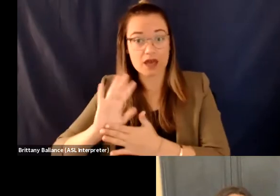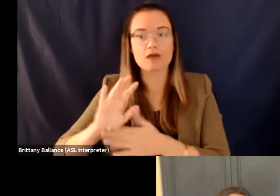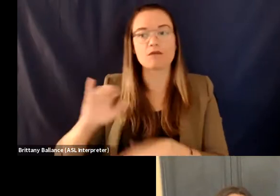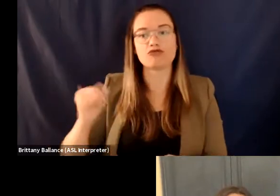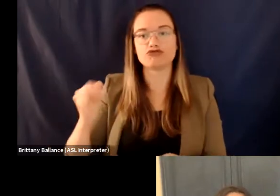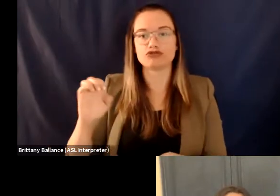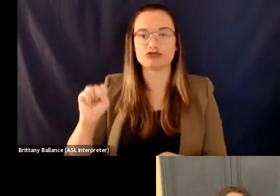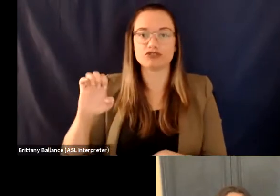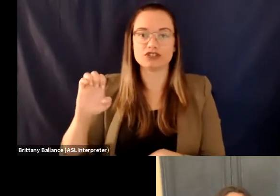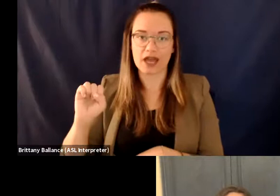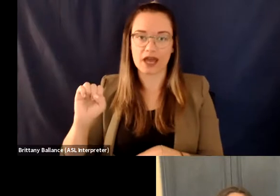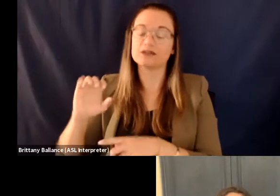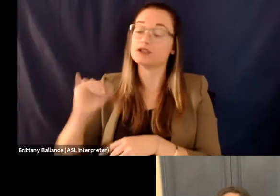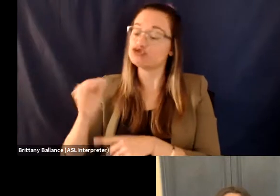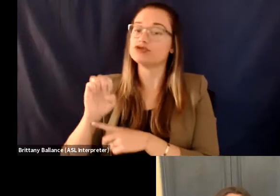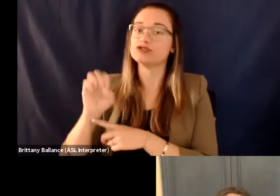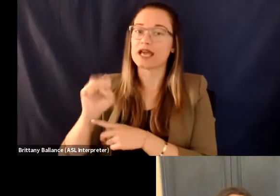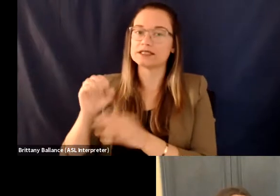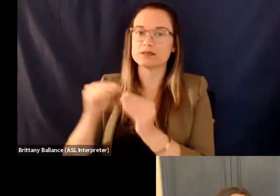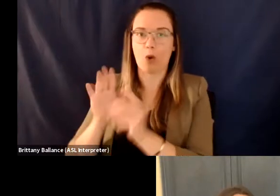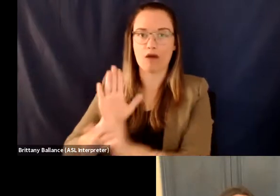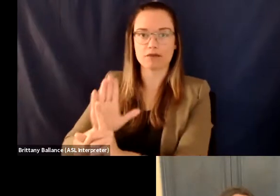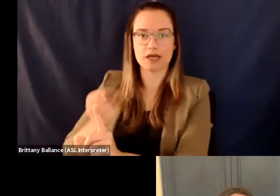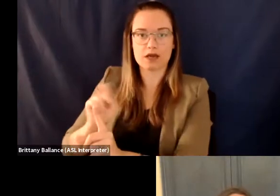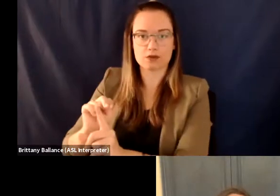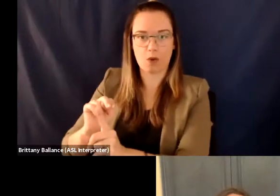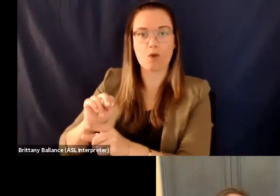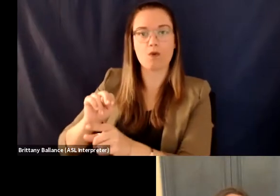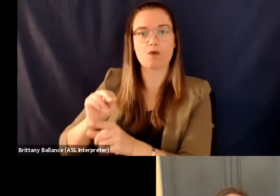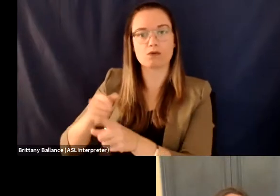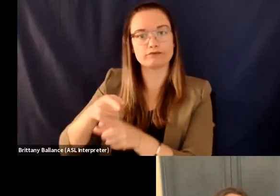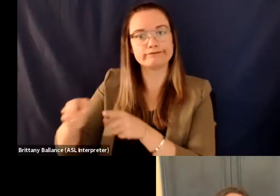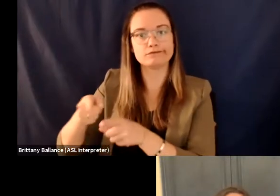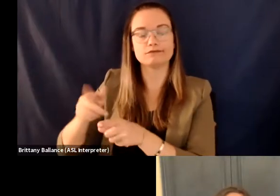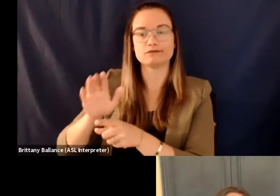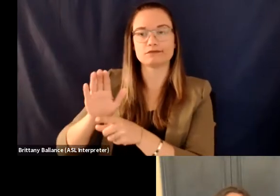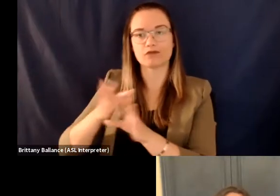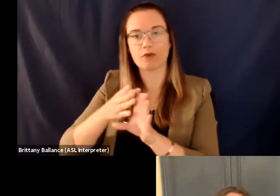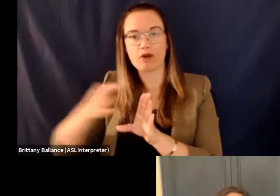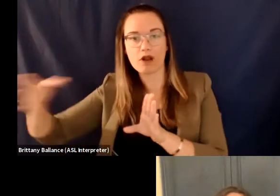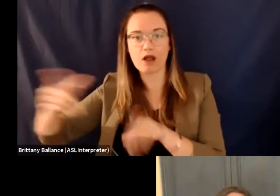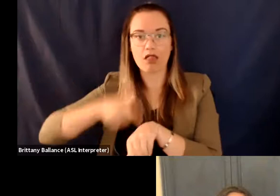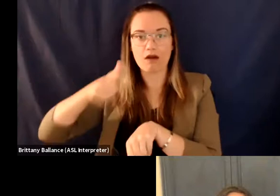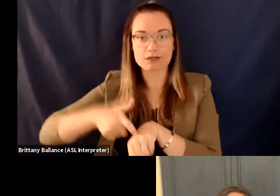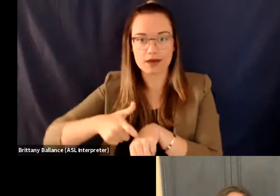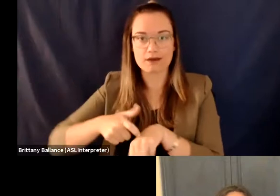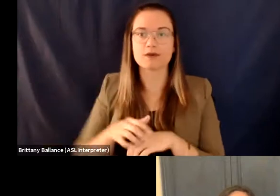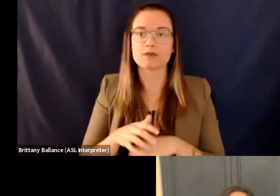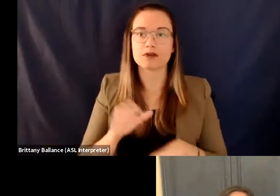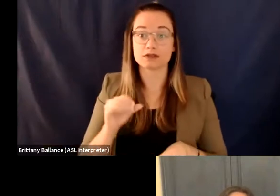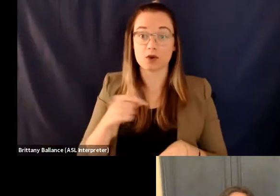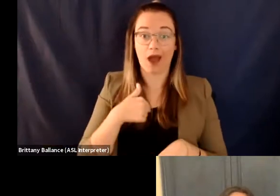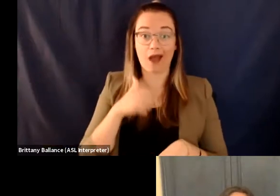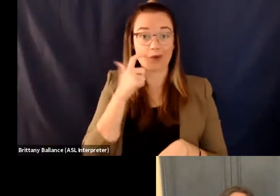in the sense that it was just him in the field for a long period of time. And so I would then watch